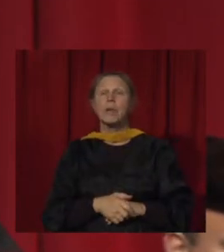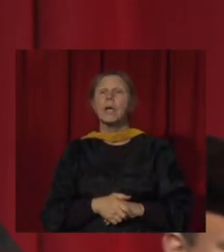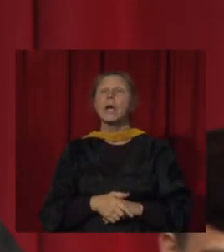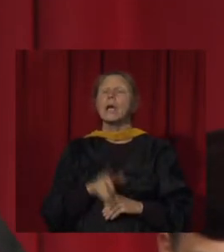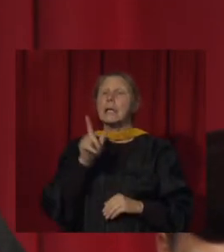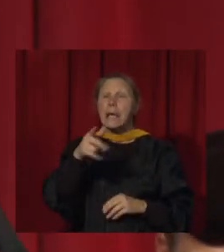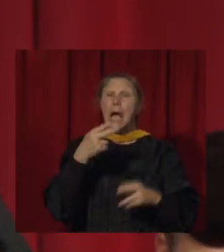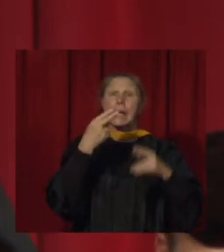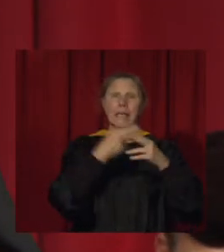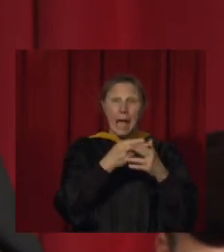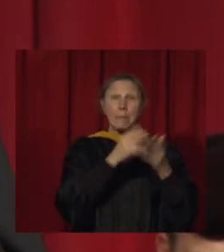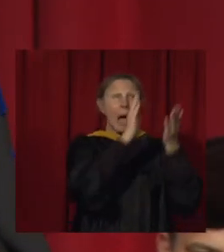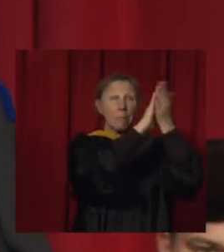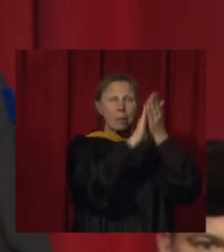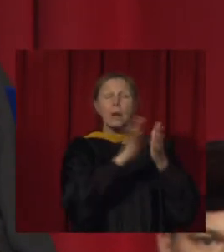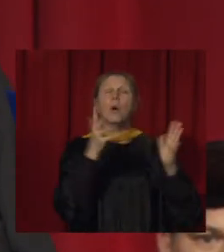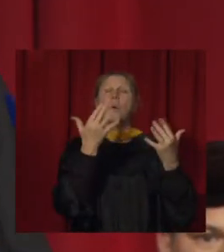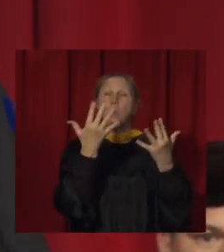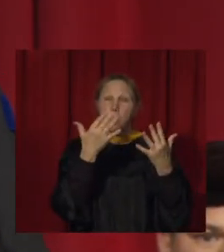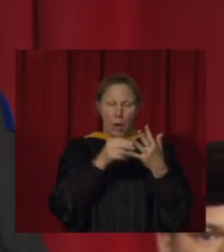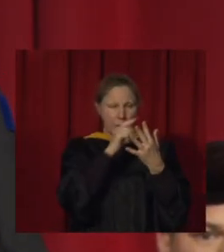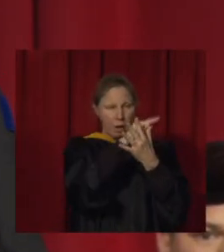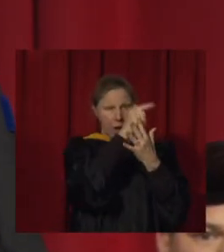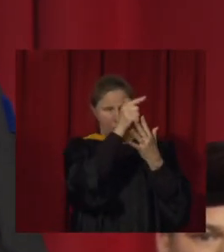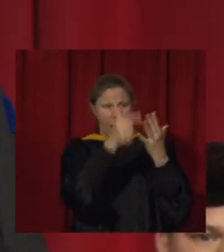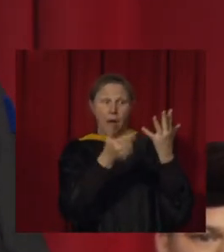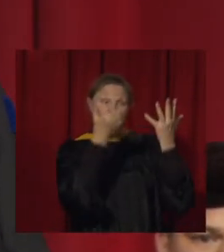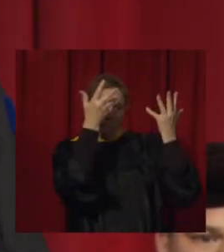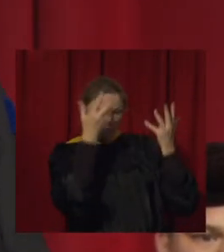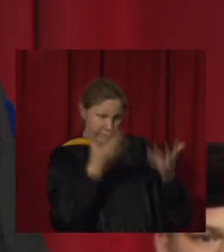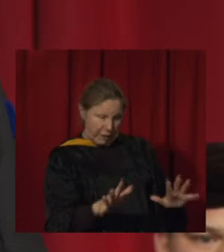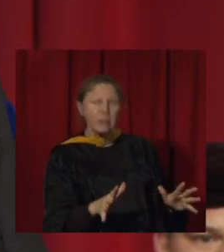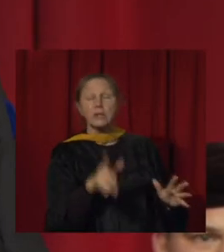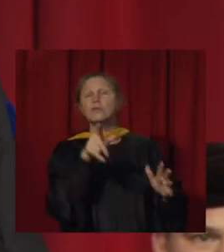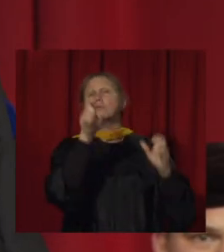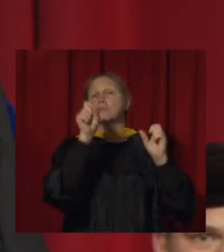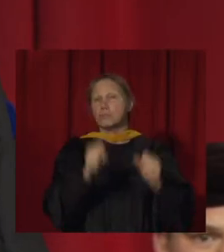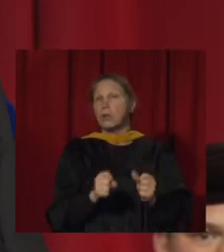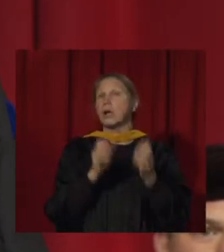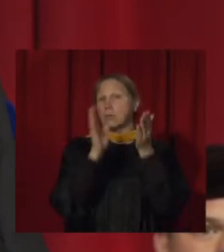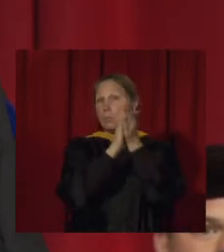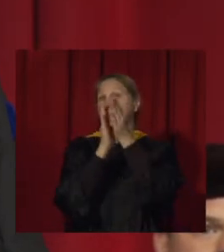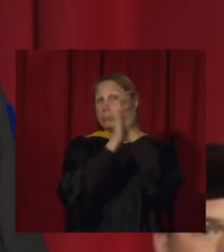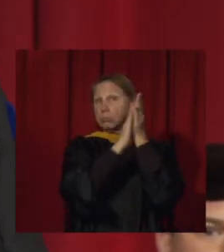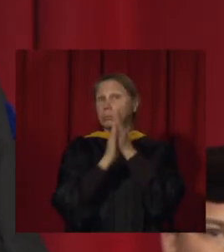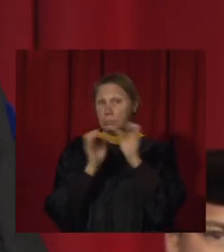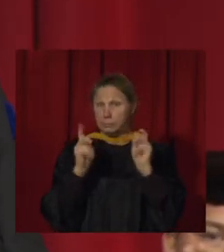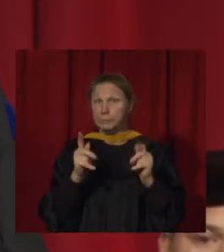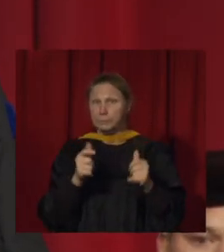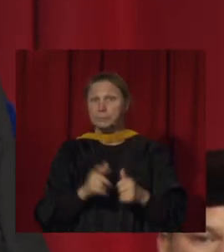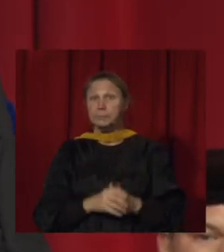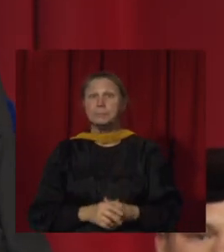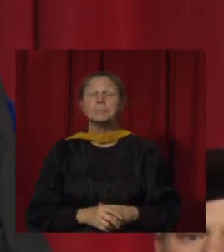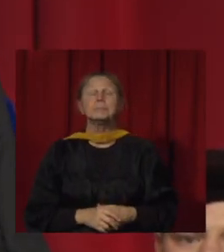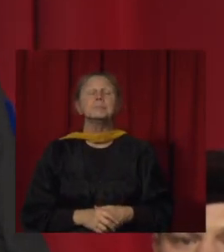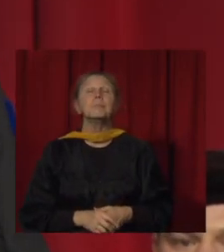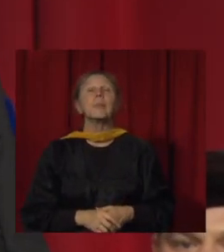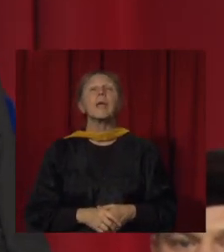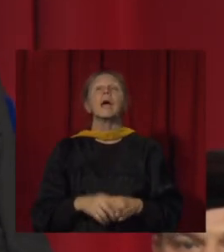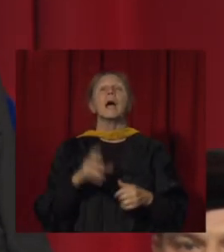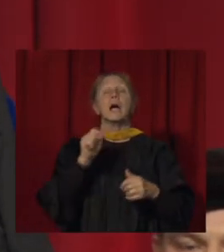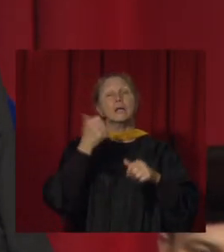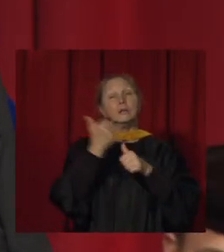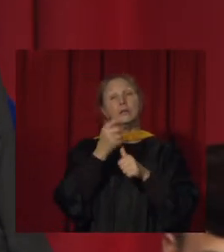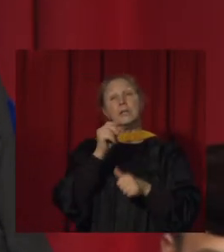you will allow me to introduce them, and then at the end, we give them all a round of applause.